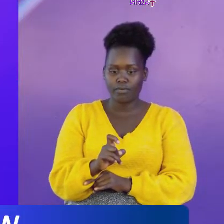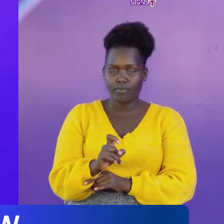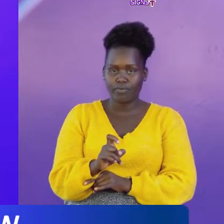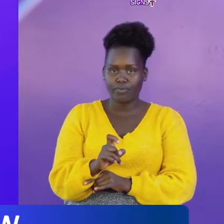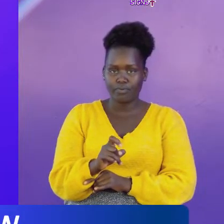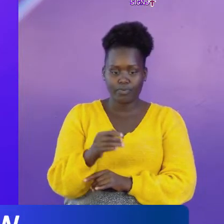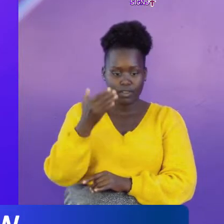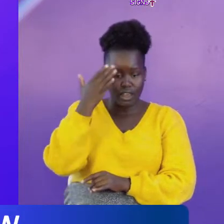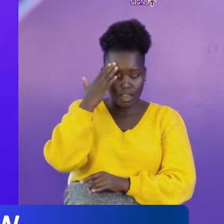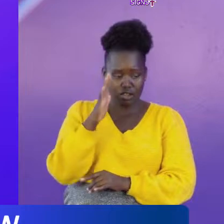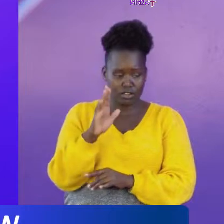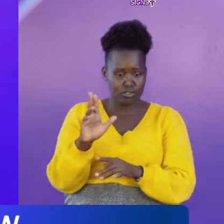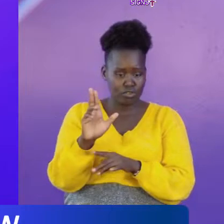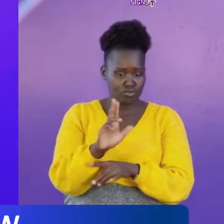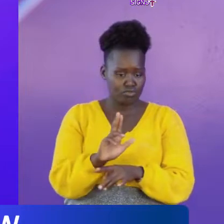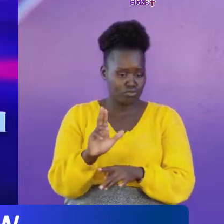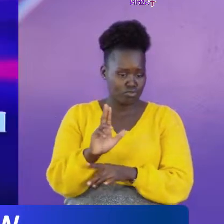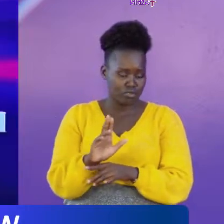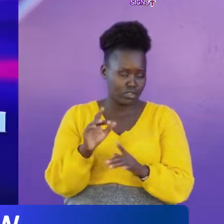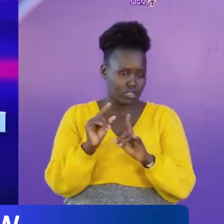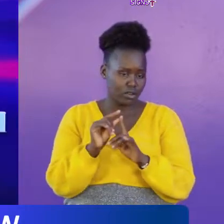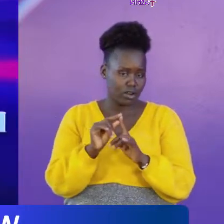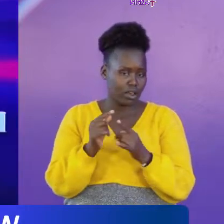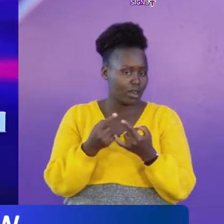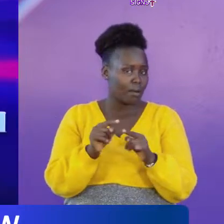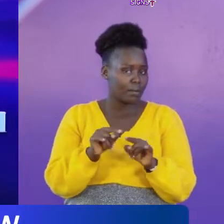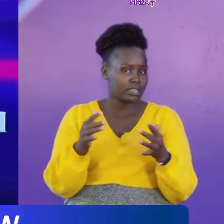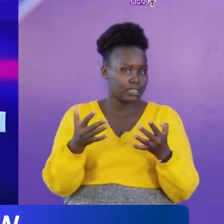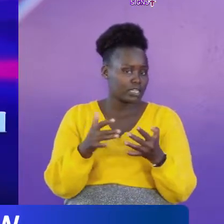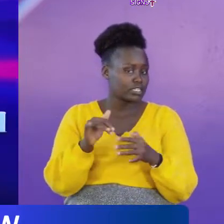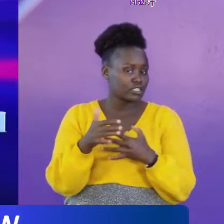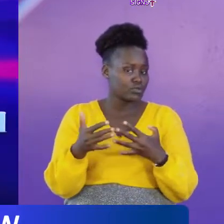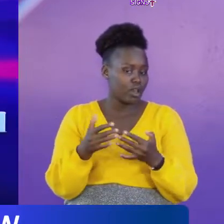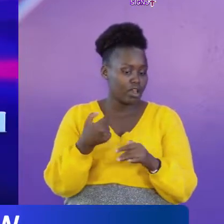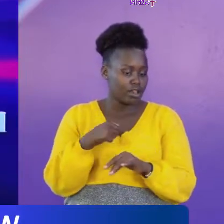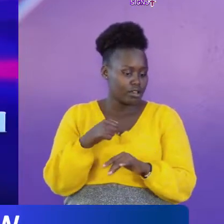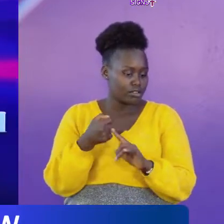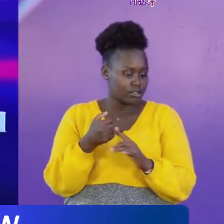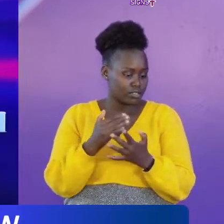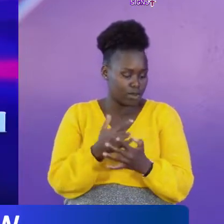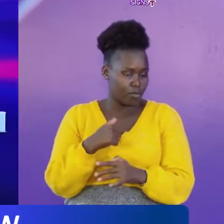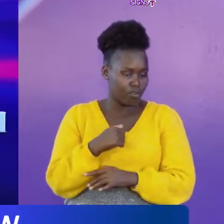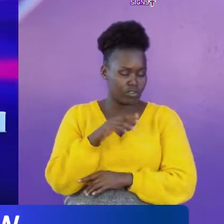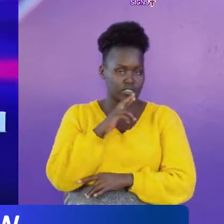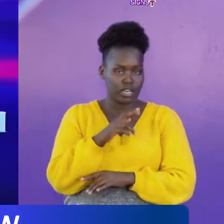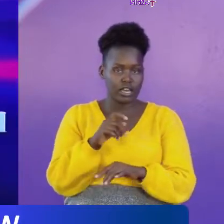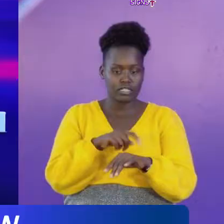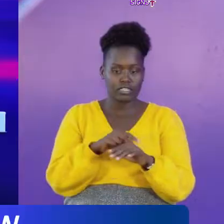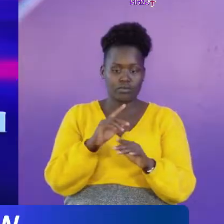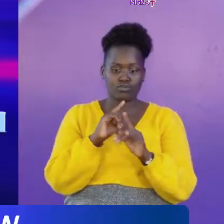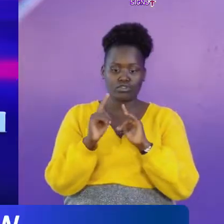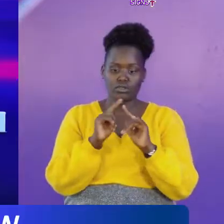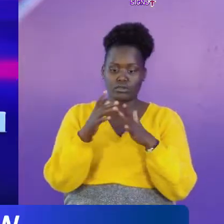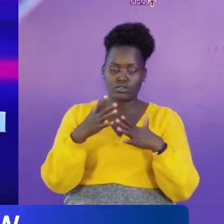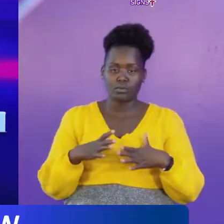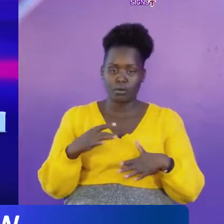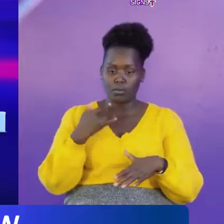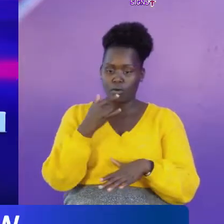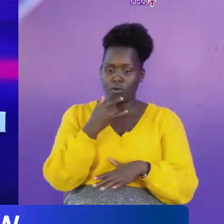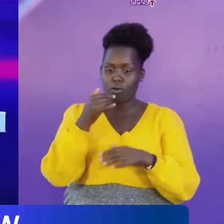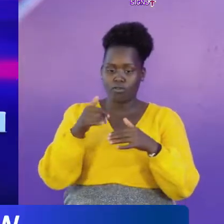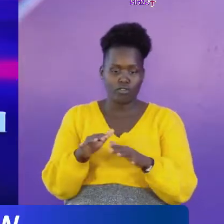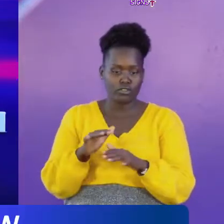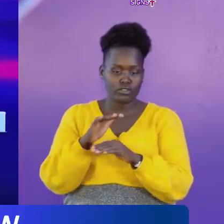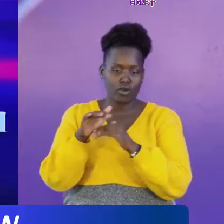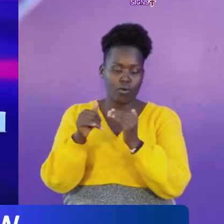I don't want to use the word hopeless, but unfortunately that is where some of us are. And when you go to talk to people who have sort of lost all